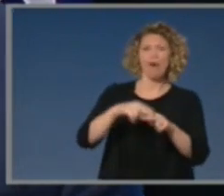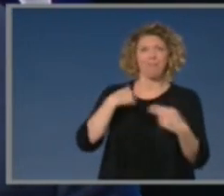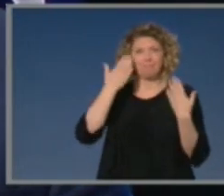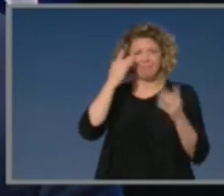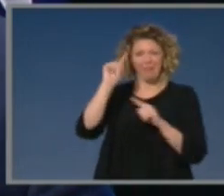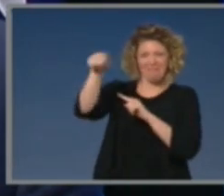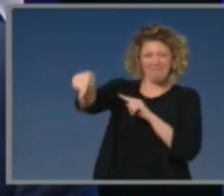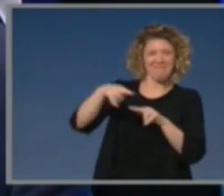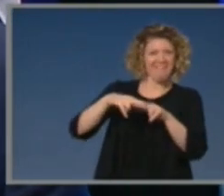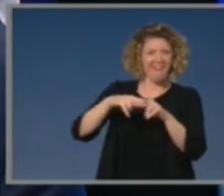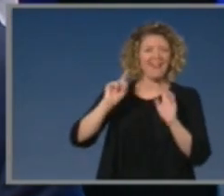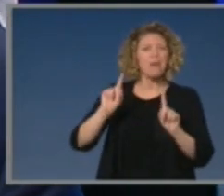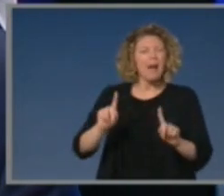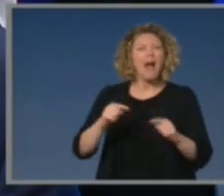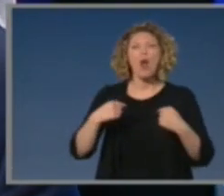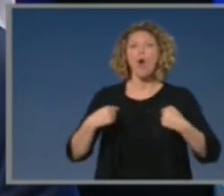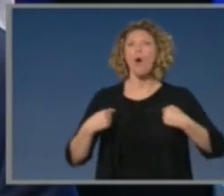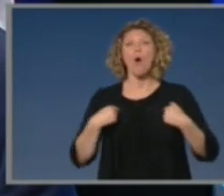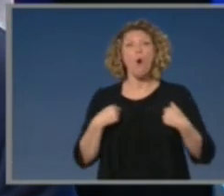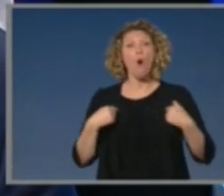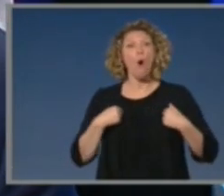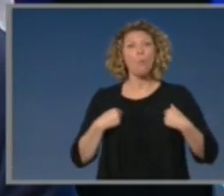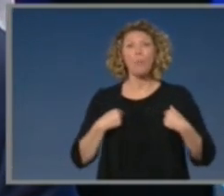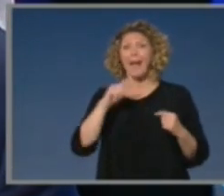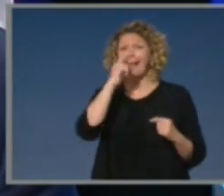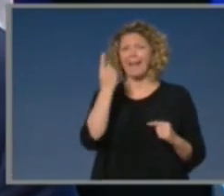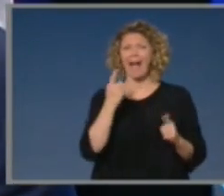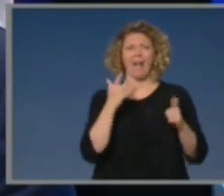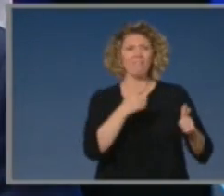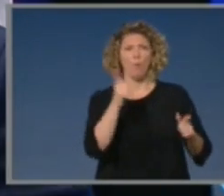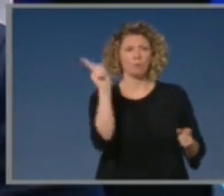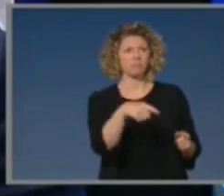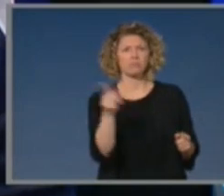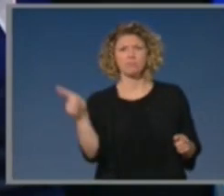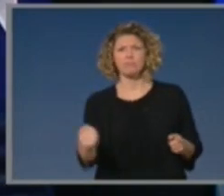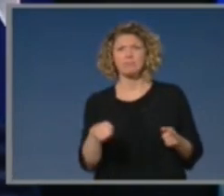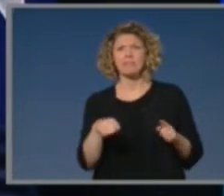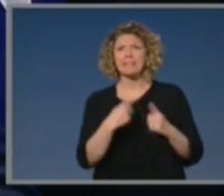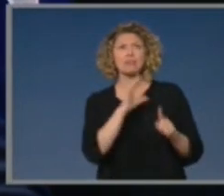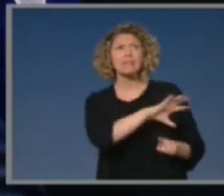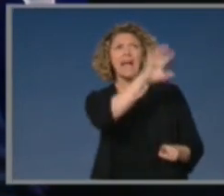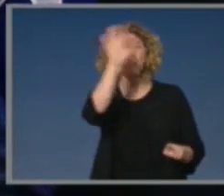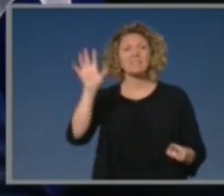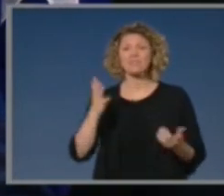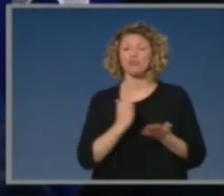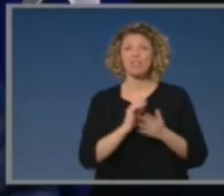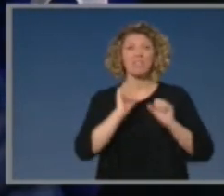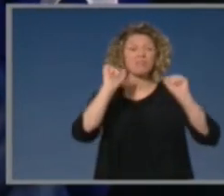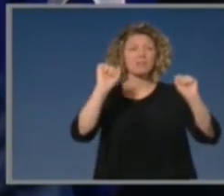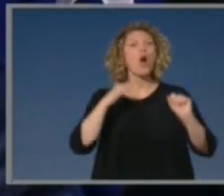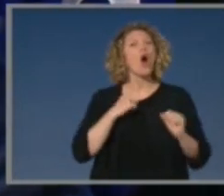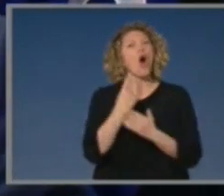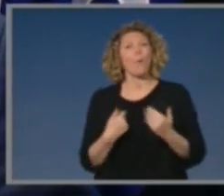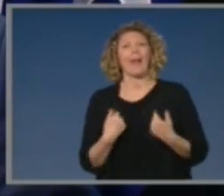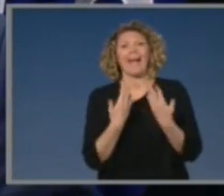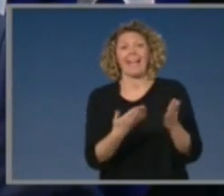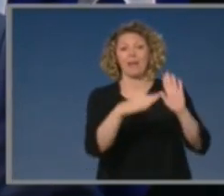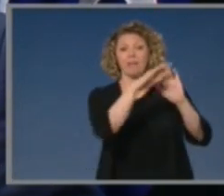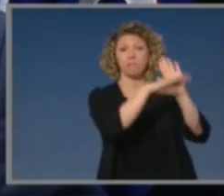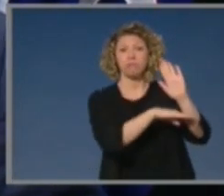no direct authority at all, our job here is to try and ensure as much consistency across state and